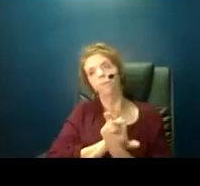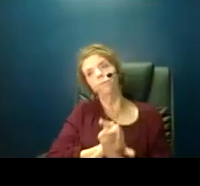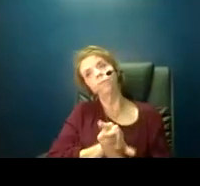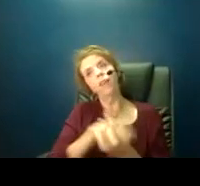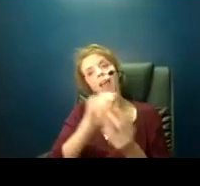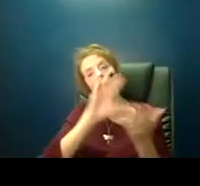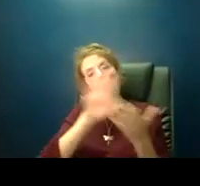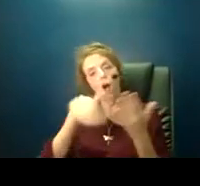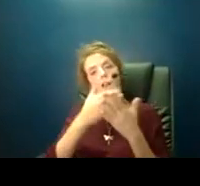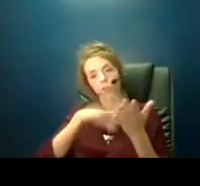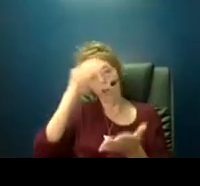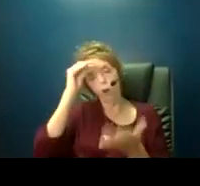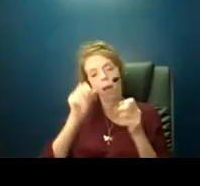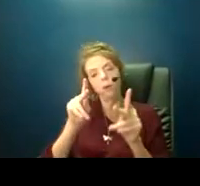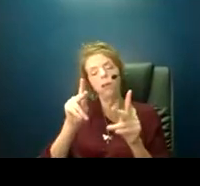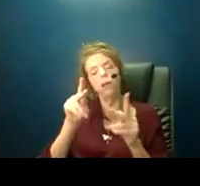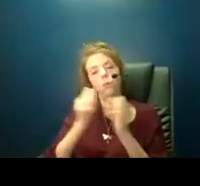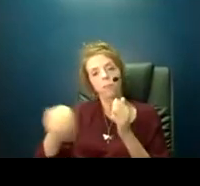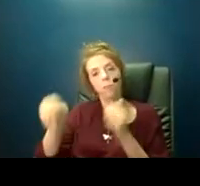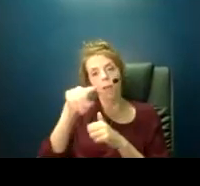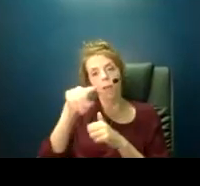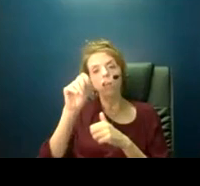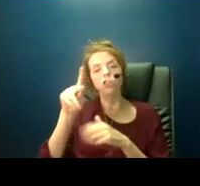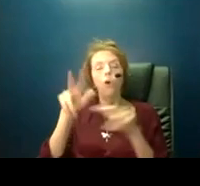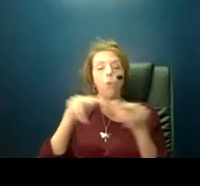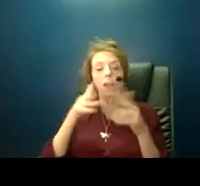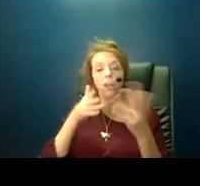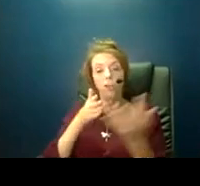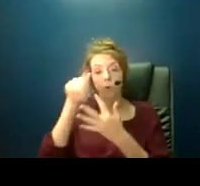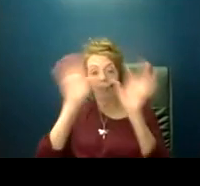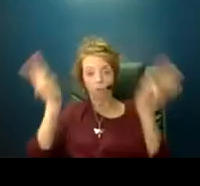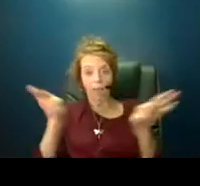all the learning opportunities in the world around them. So just walking through this framework,